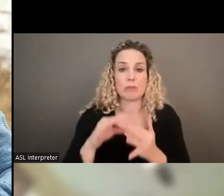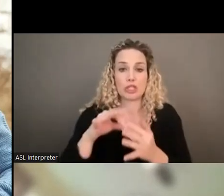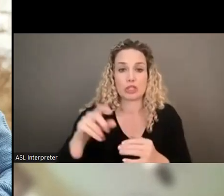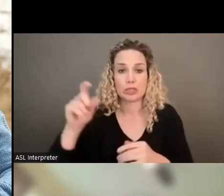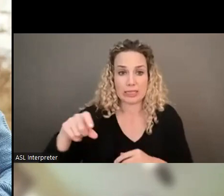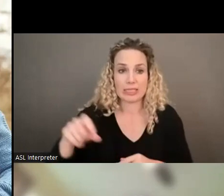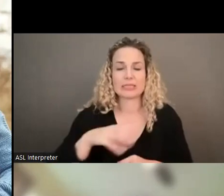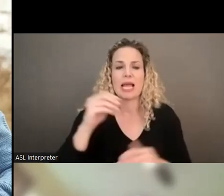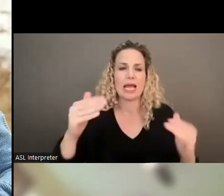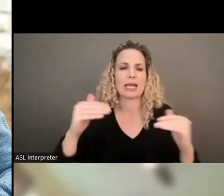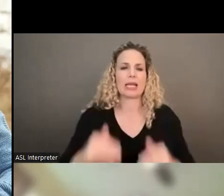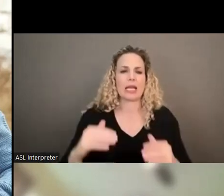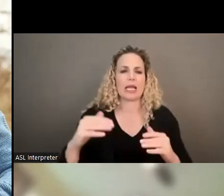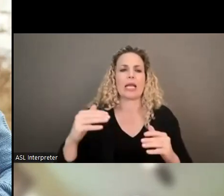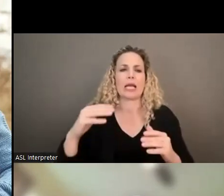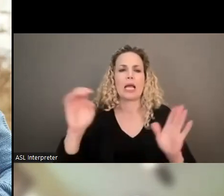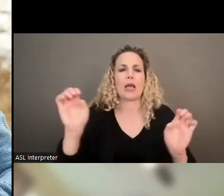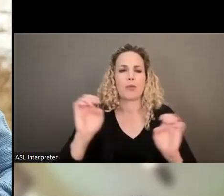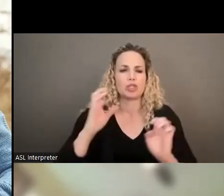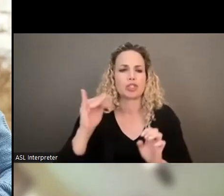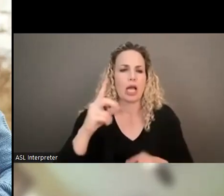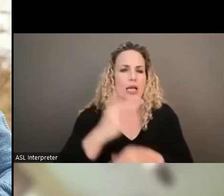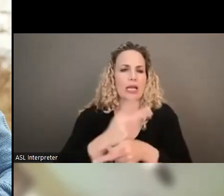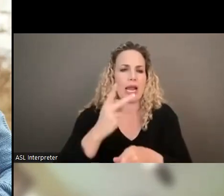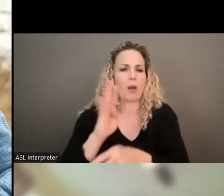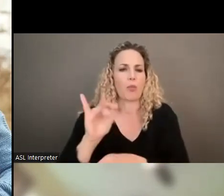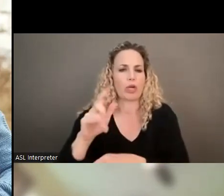the Emergency Child Care Bridge Program for foster children.